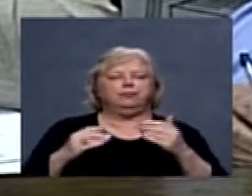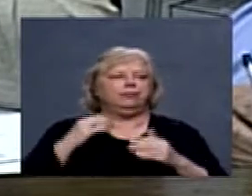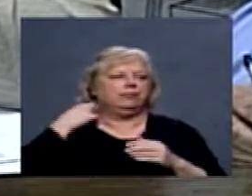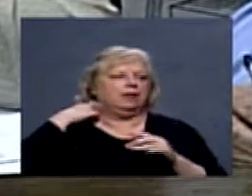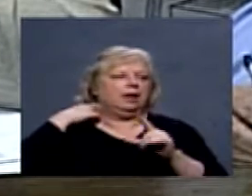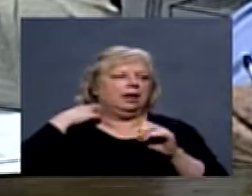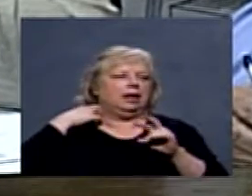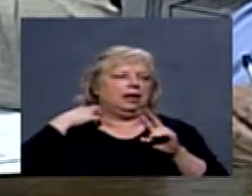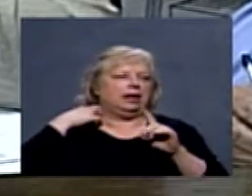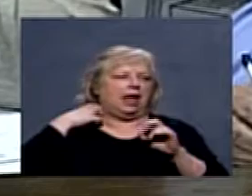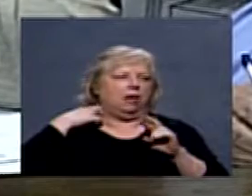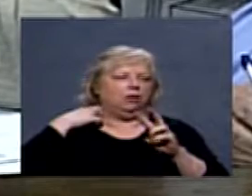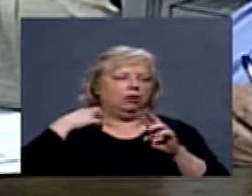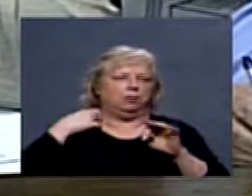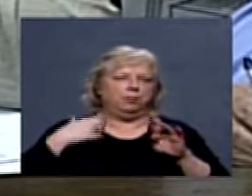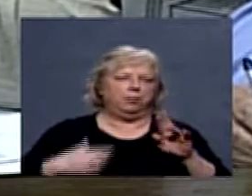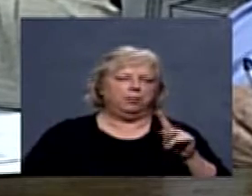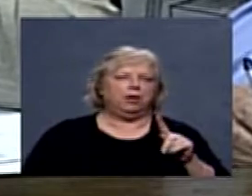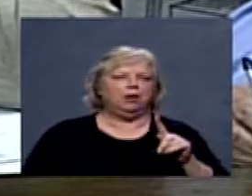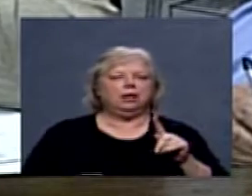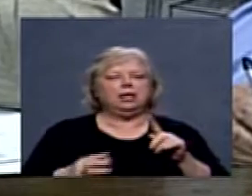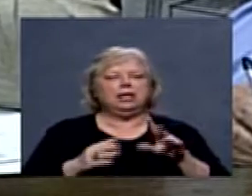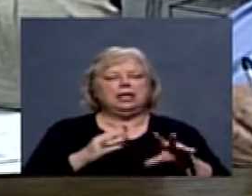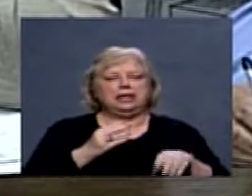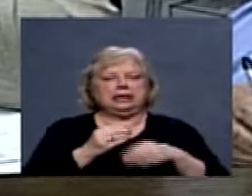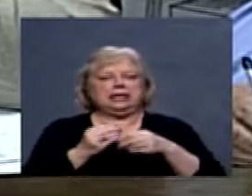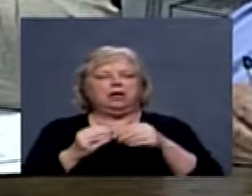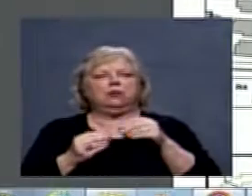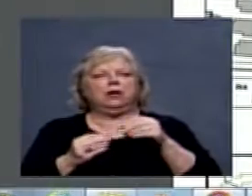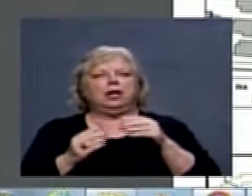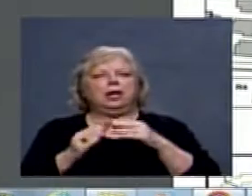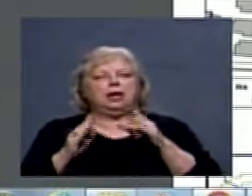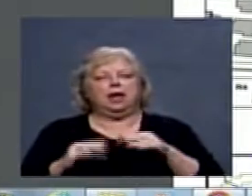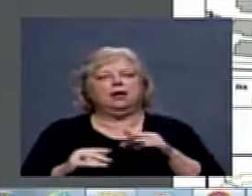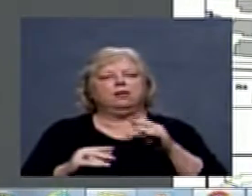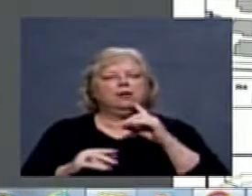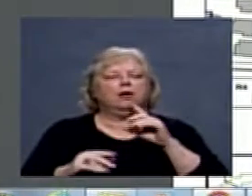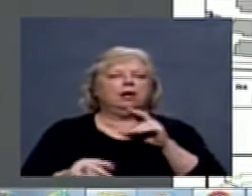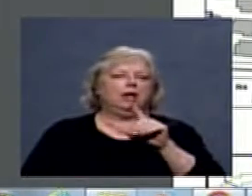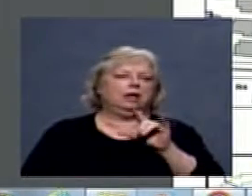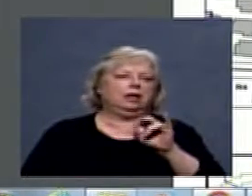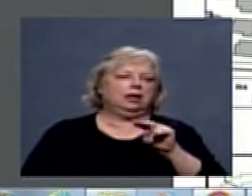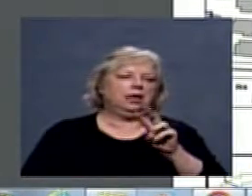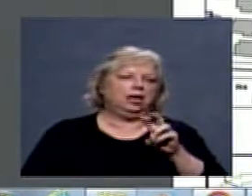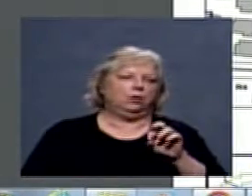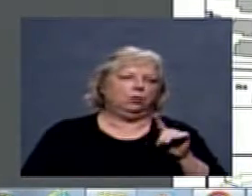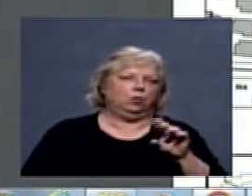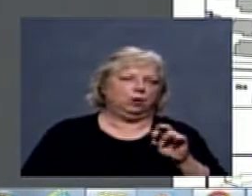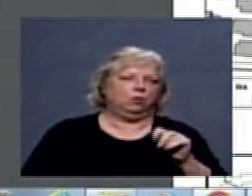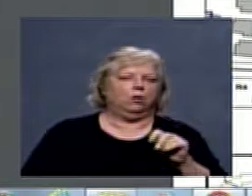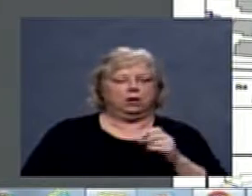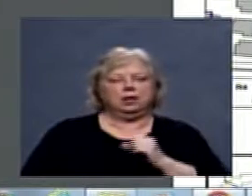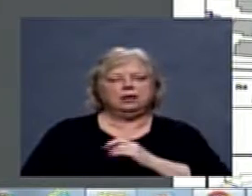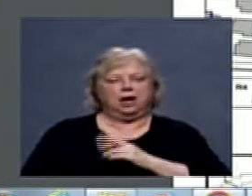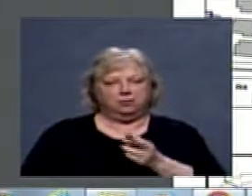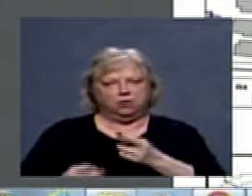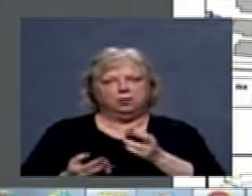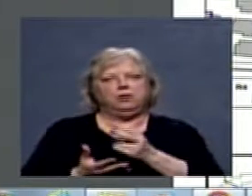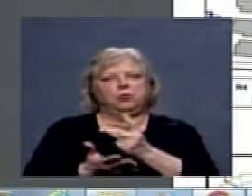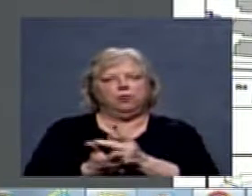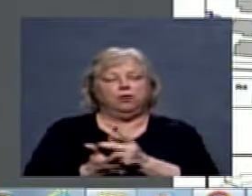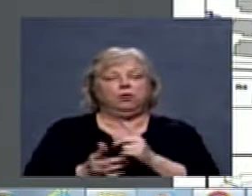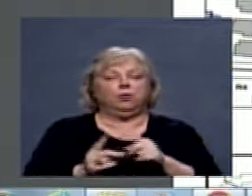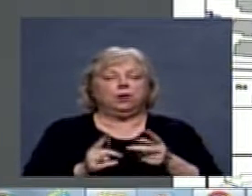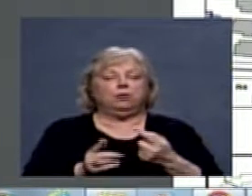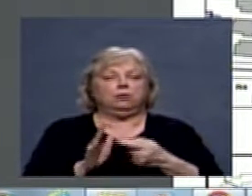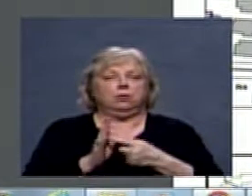Loudermilk Accessory Dwelling Conditional Use Permit, 221 Linwood Court. Staff recommends approval of the requested CUP, subject to compliance